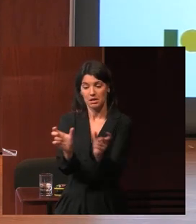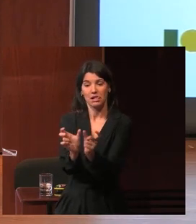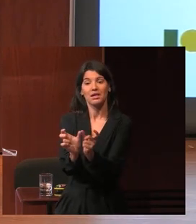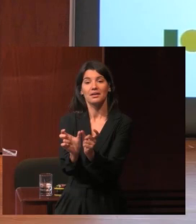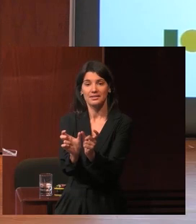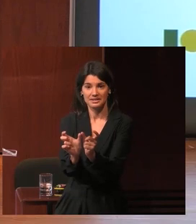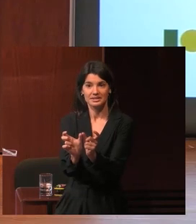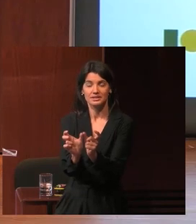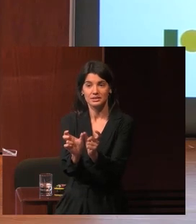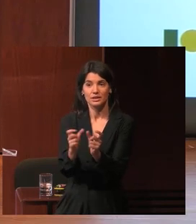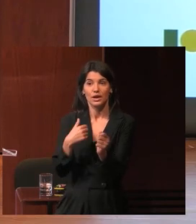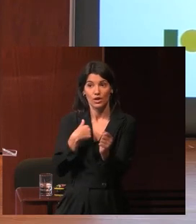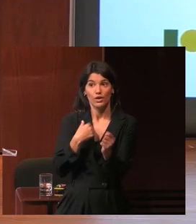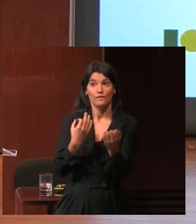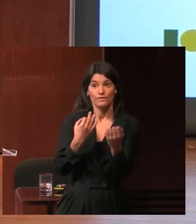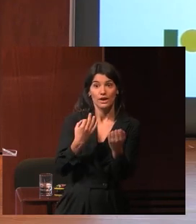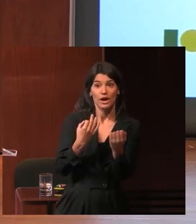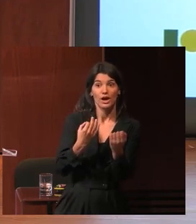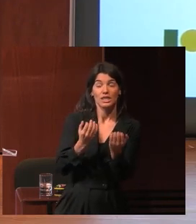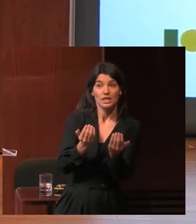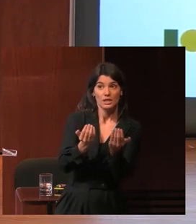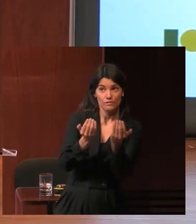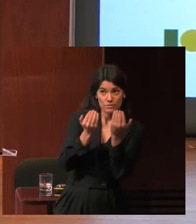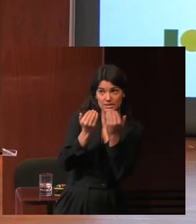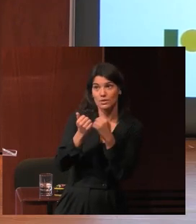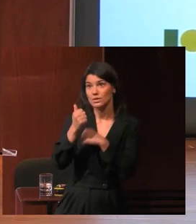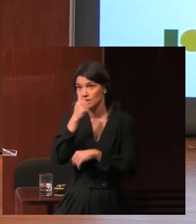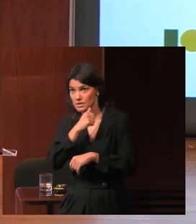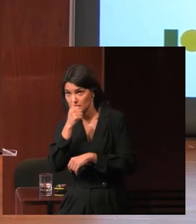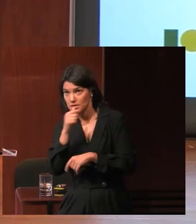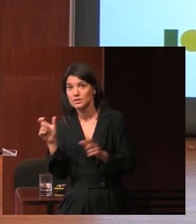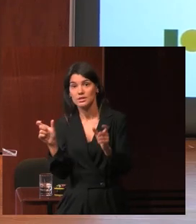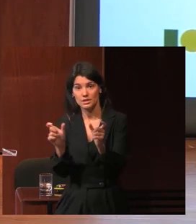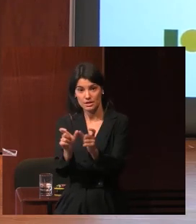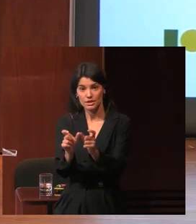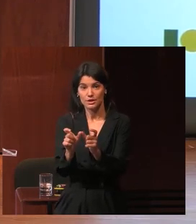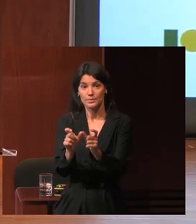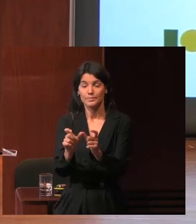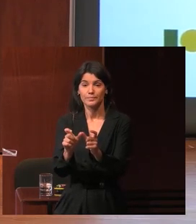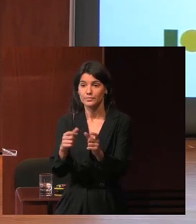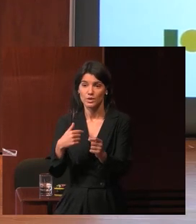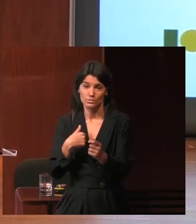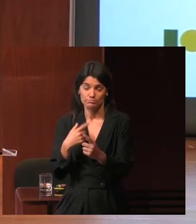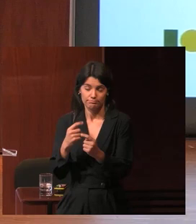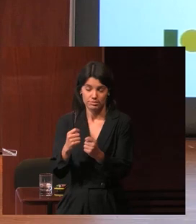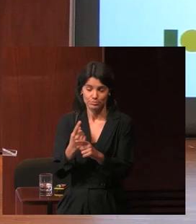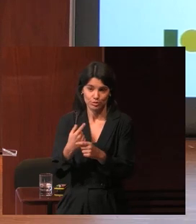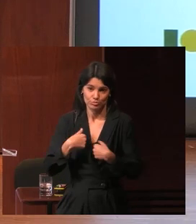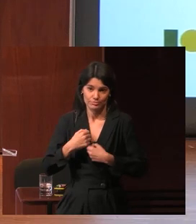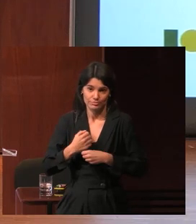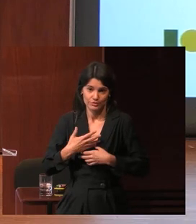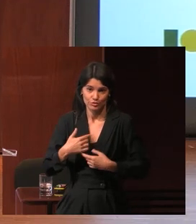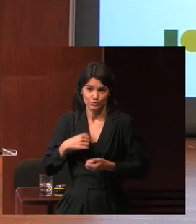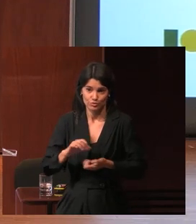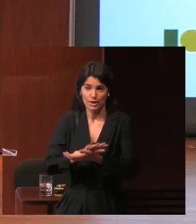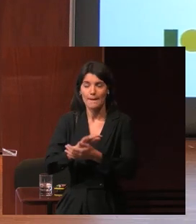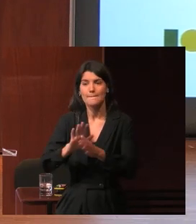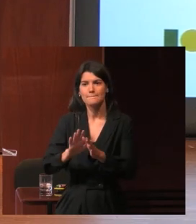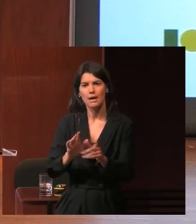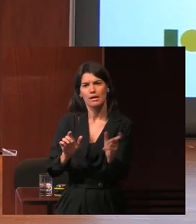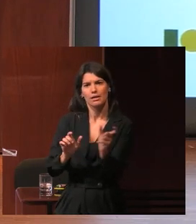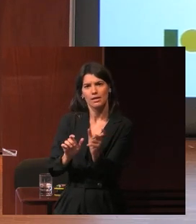I'm a journalist. talking about edutainment, it doesn't mean that what